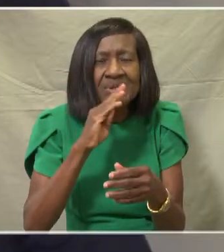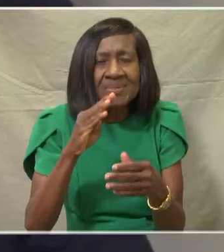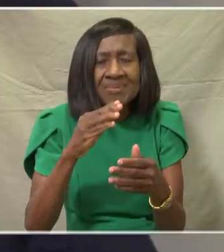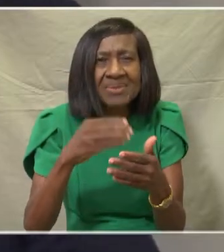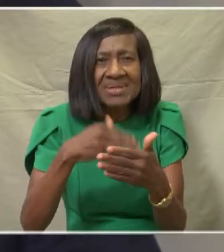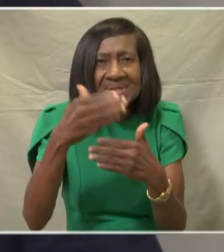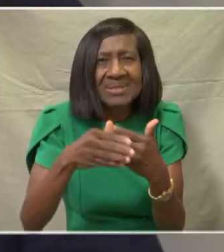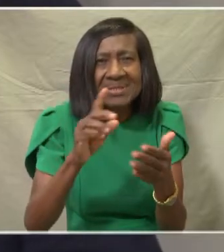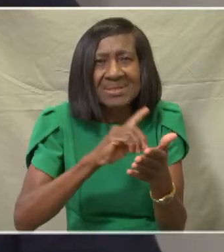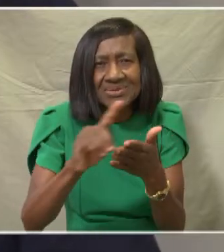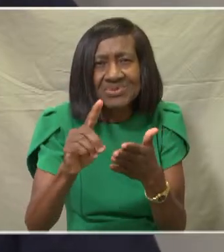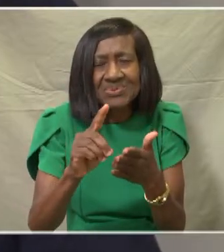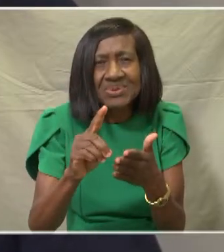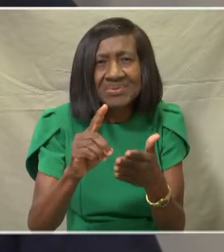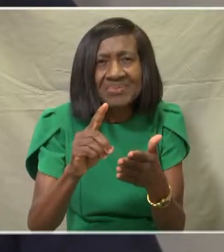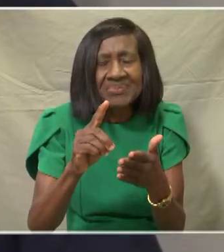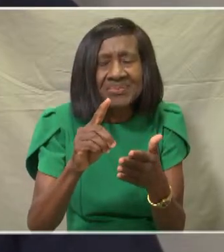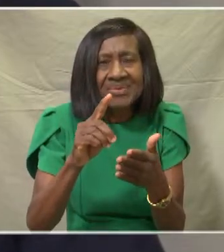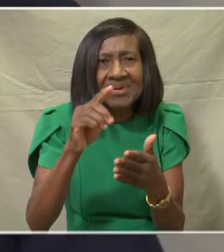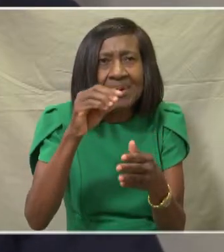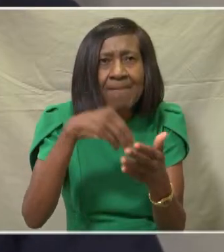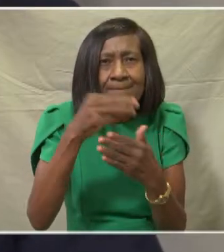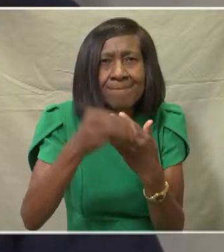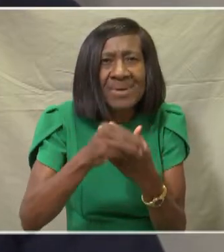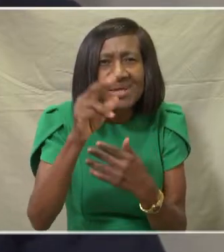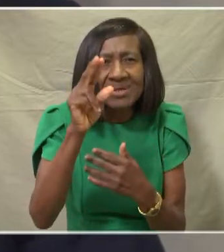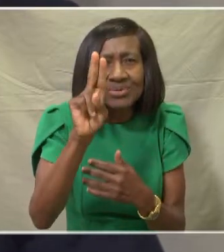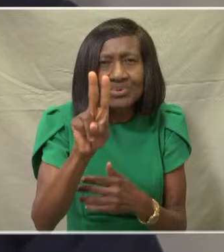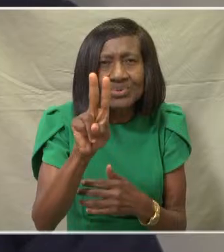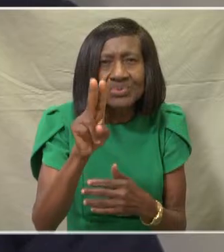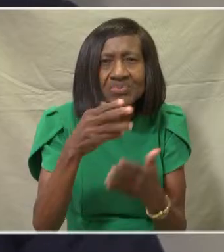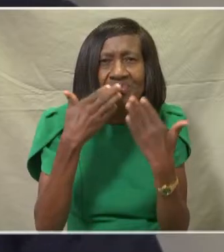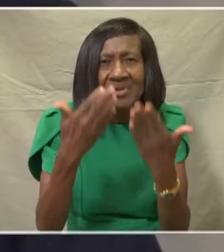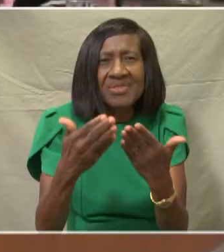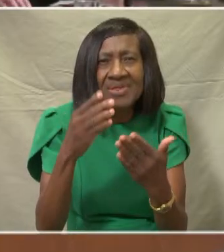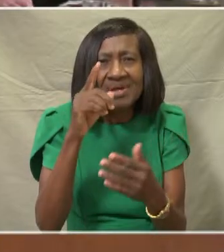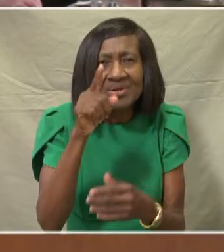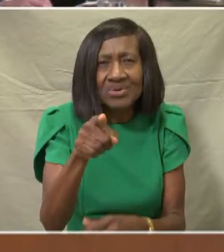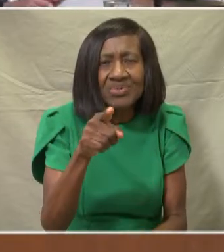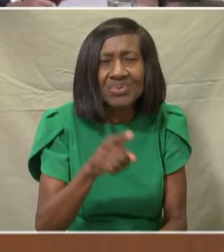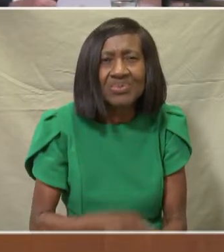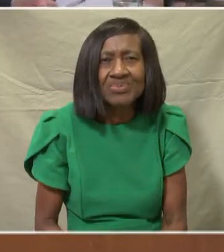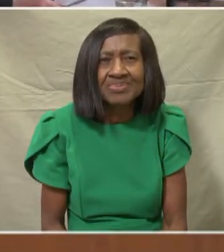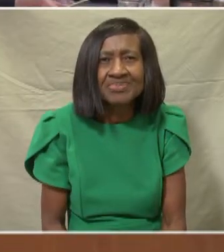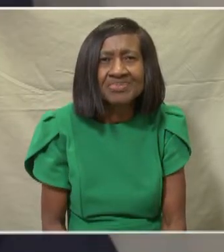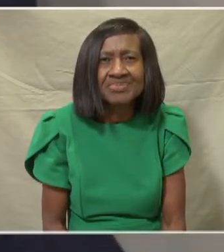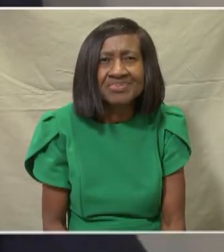else has anything to say, Thank you. we'll call the press conference an end. Thank you very much. Thank you.